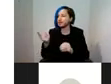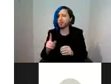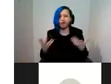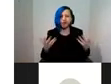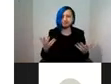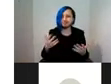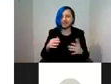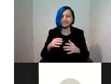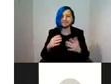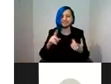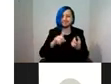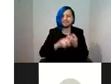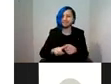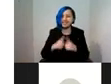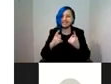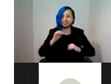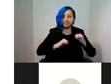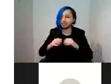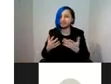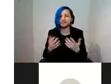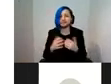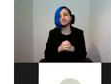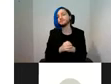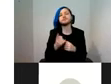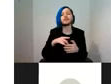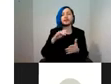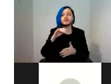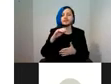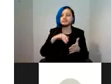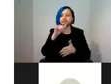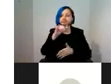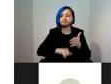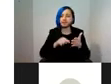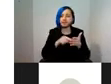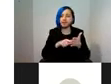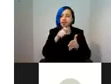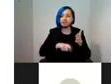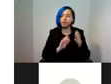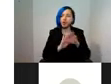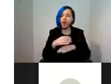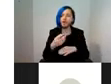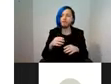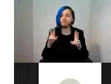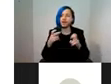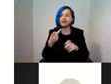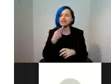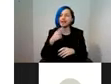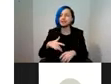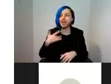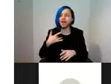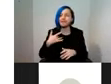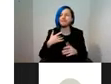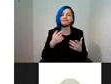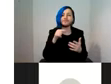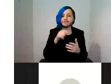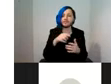infrastructures as well. And there's a paper about Second Life that's quite interesting on that as well. There is also the intellectual property rights and